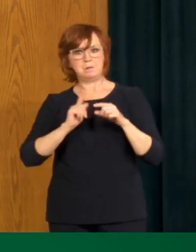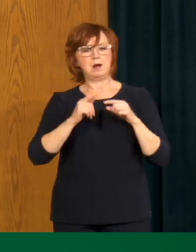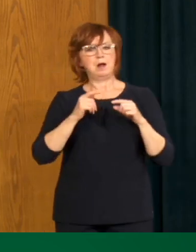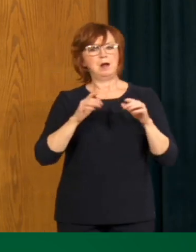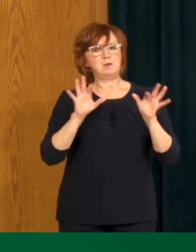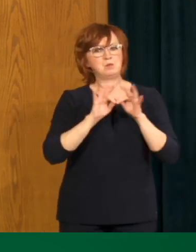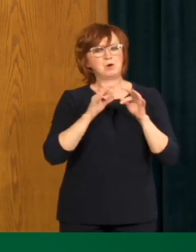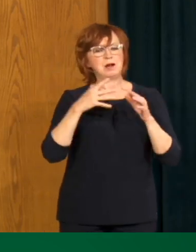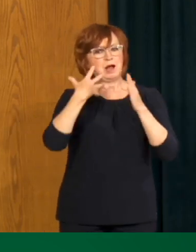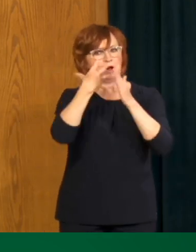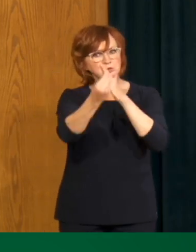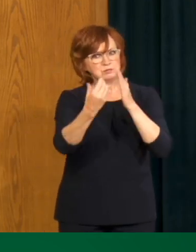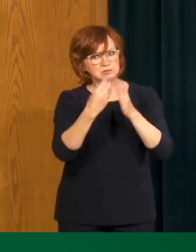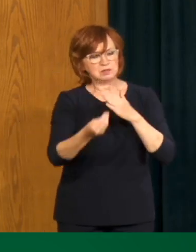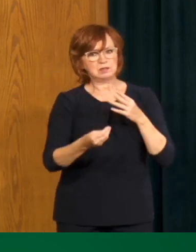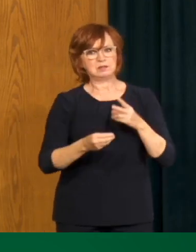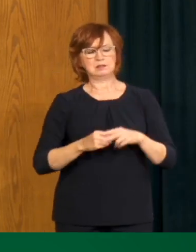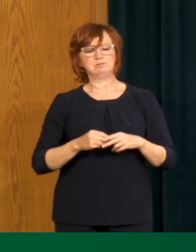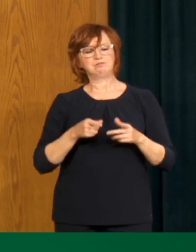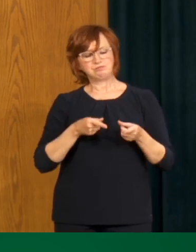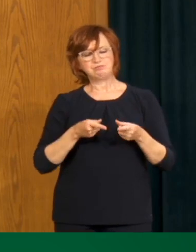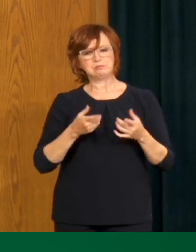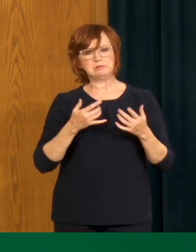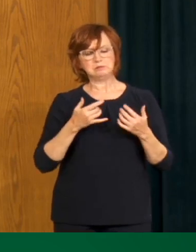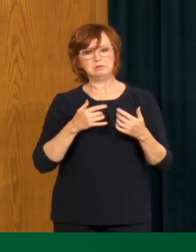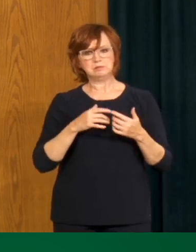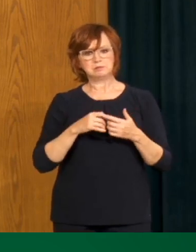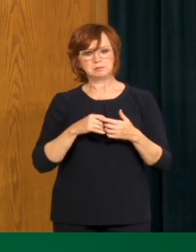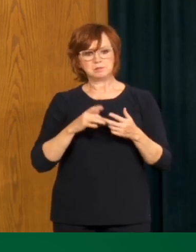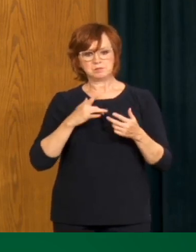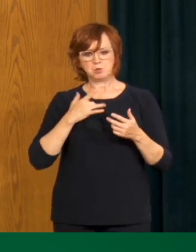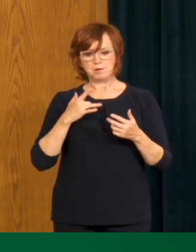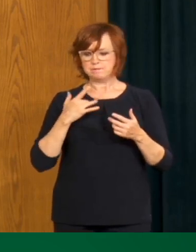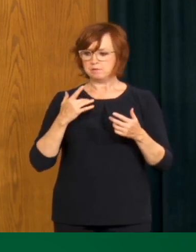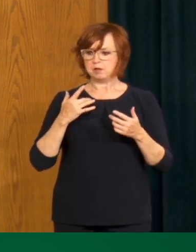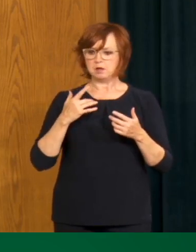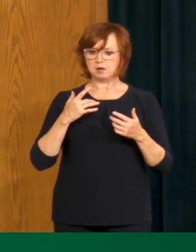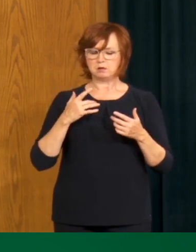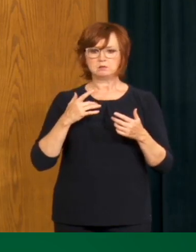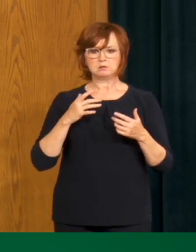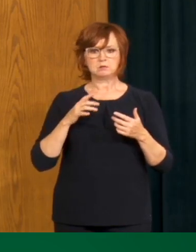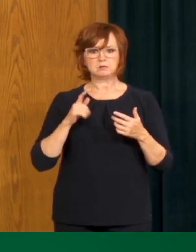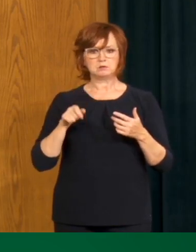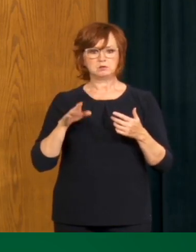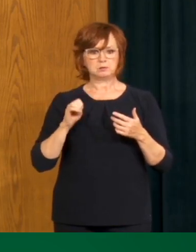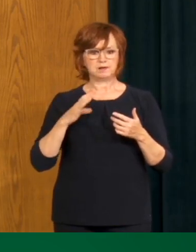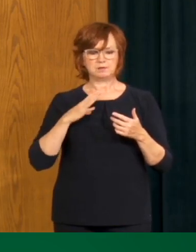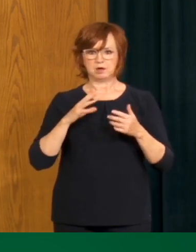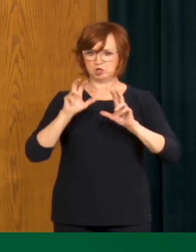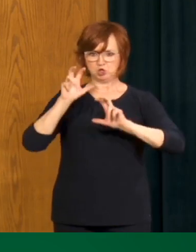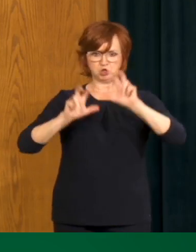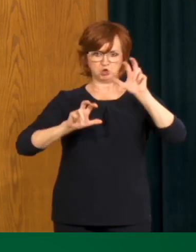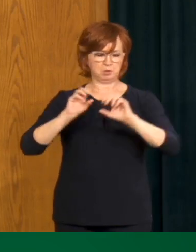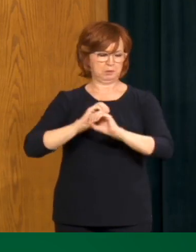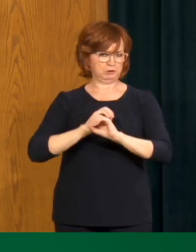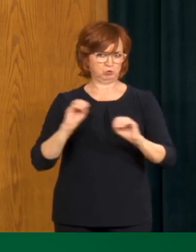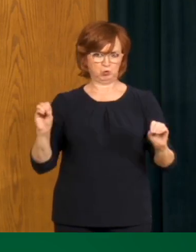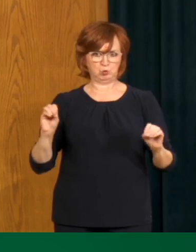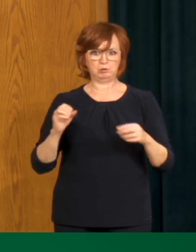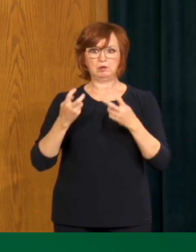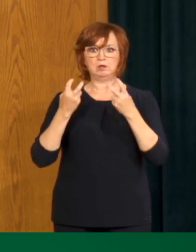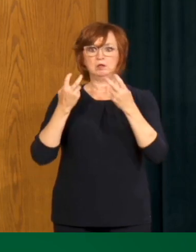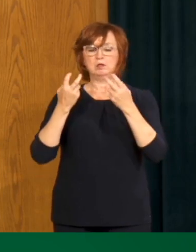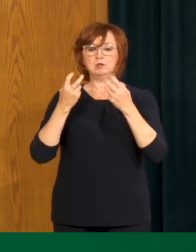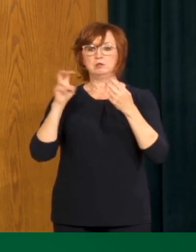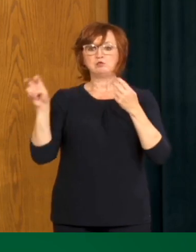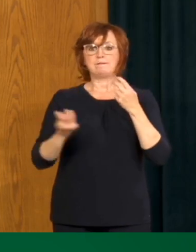events. And again, we don't expect to see anytime soon, lots of tournaments where there's travel throughout the